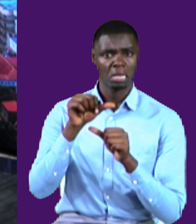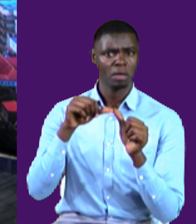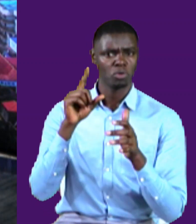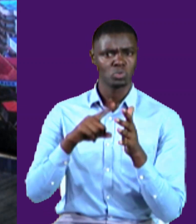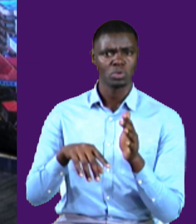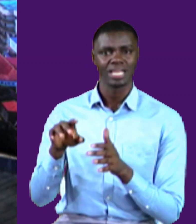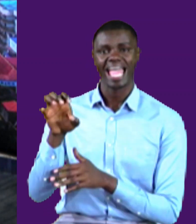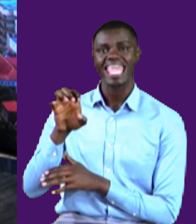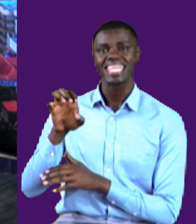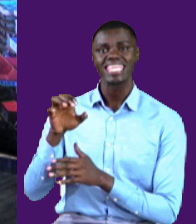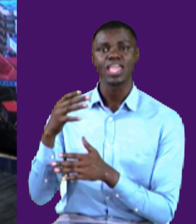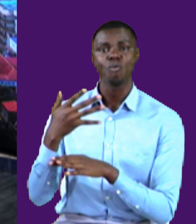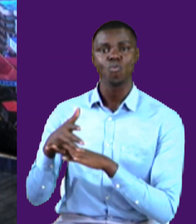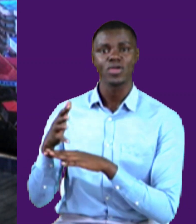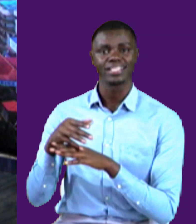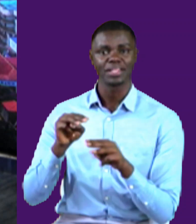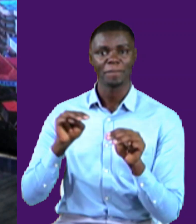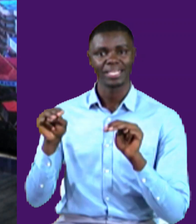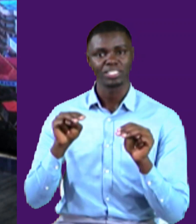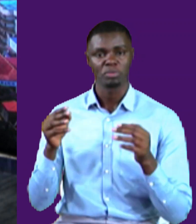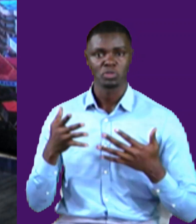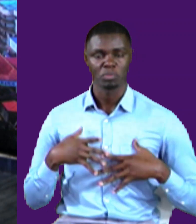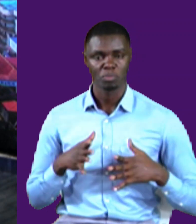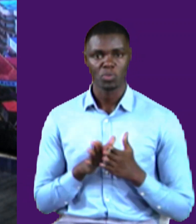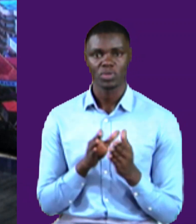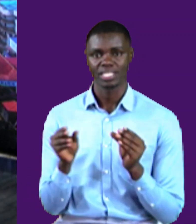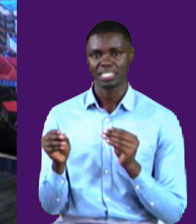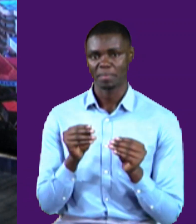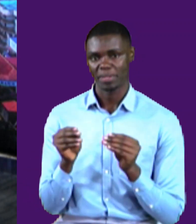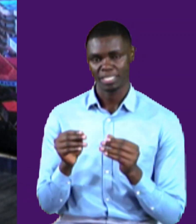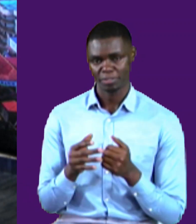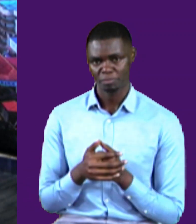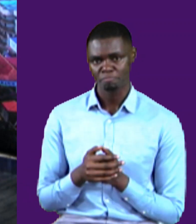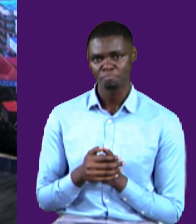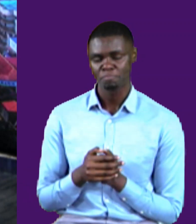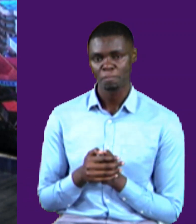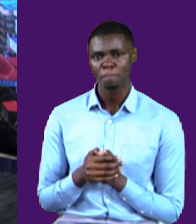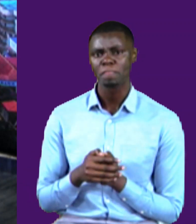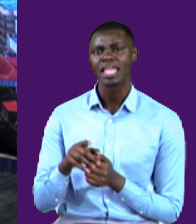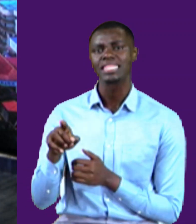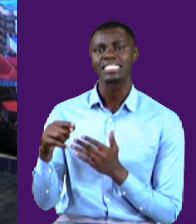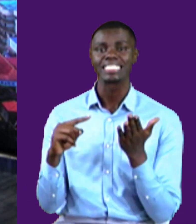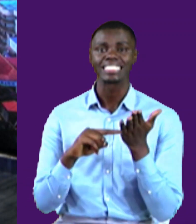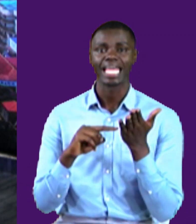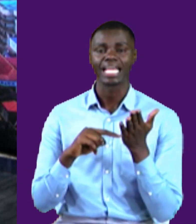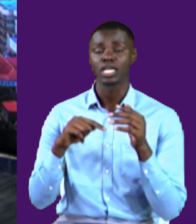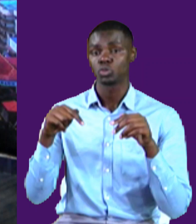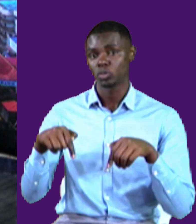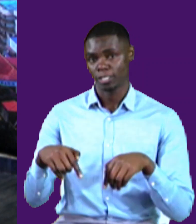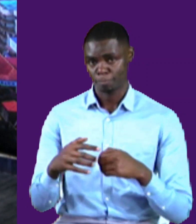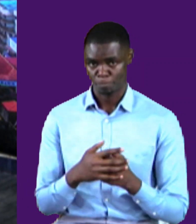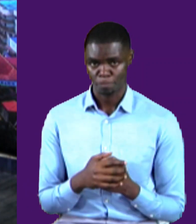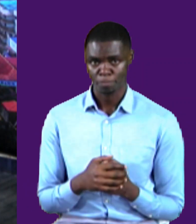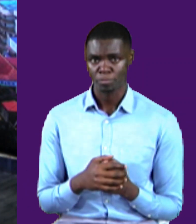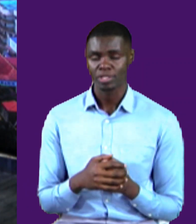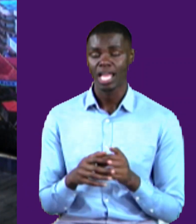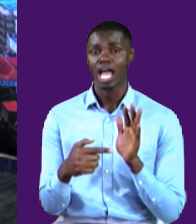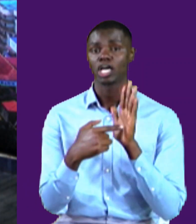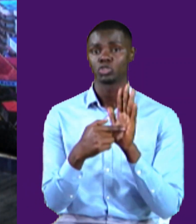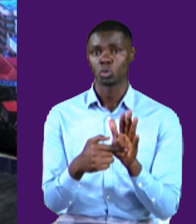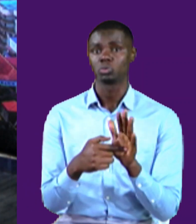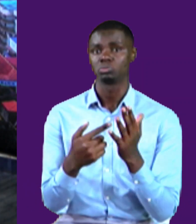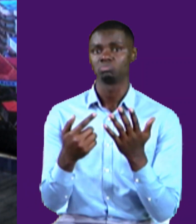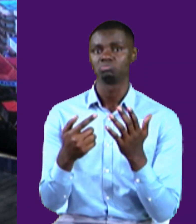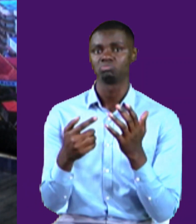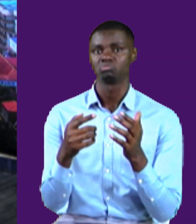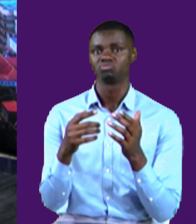e-waste management to people with disabilities. This is Tech Today, as I said, a show that is